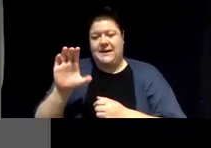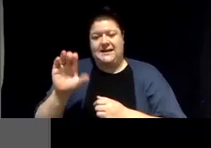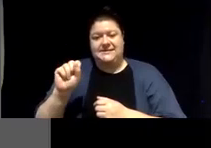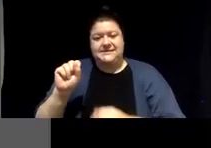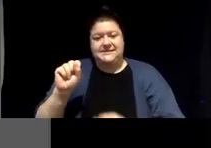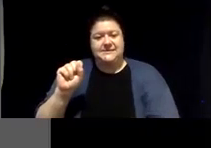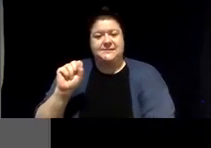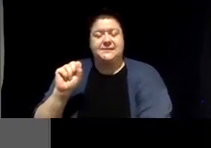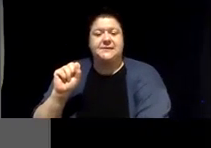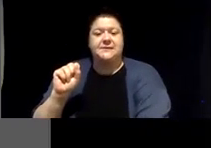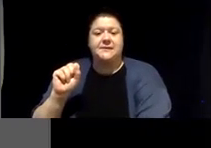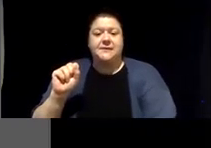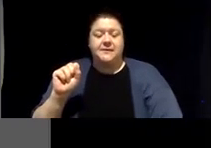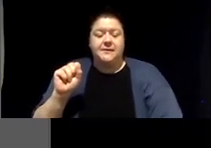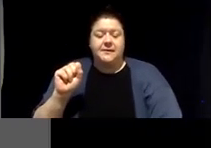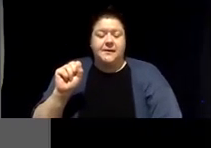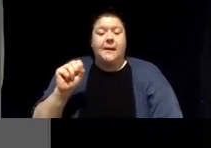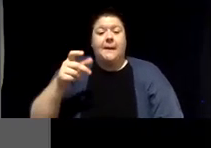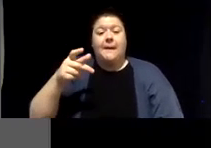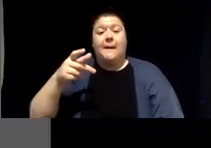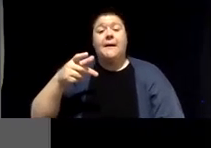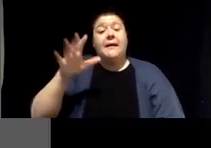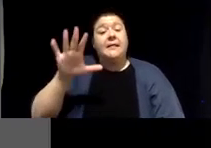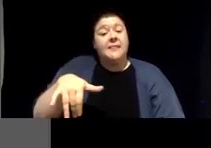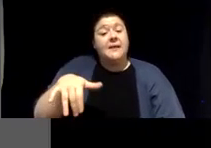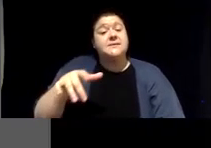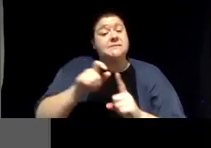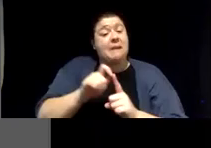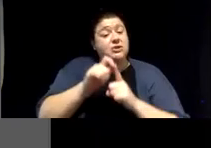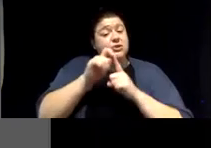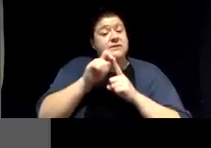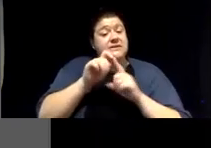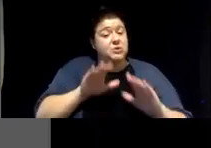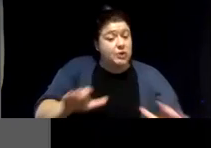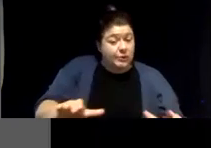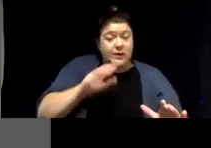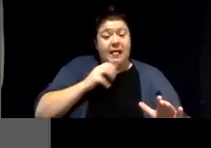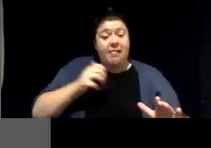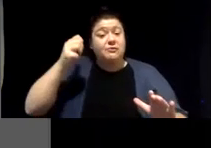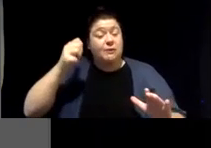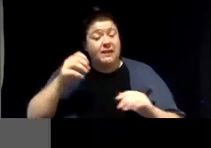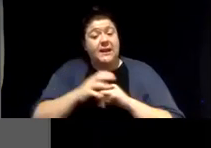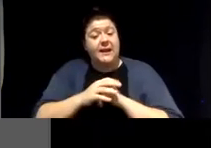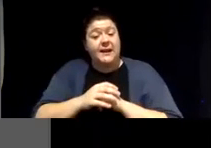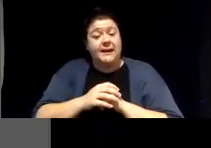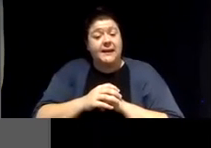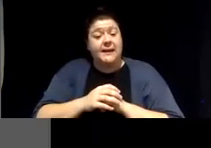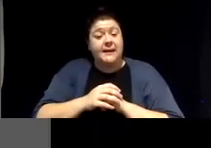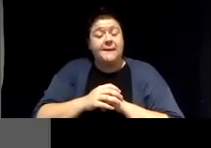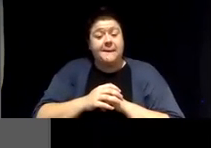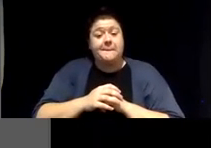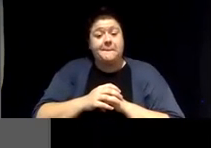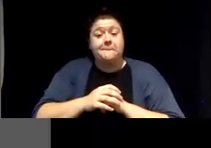your teeth themselves. There's specialties around pediatric or